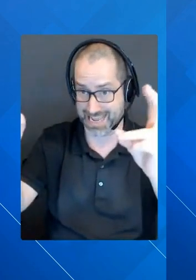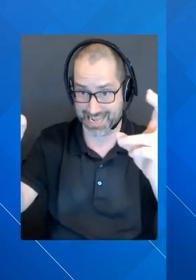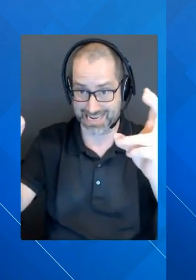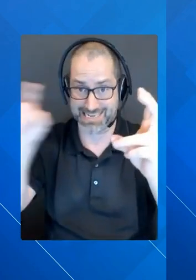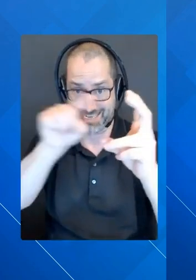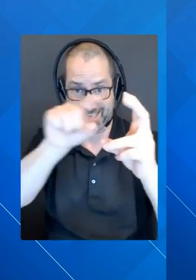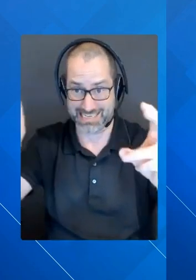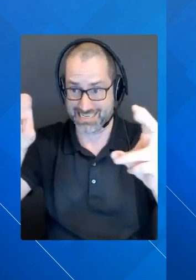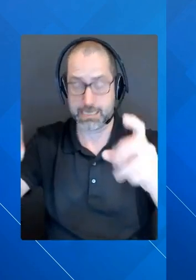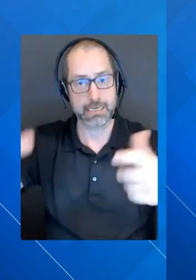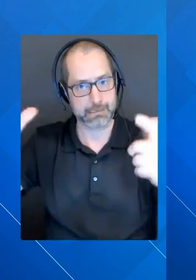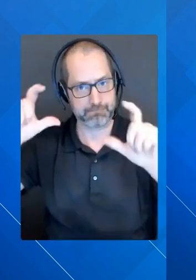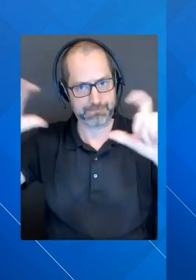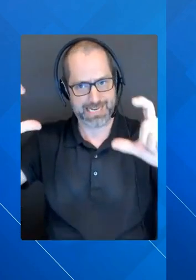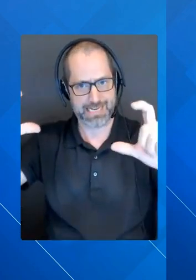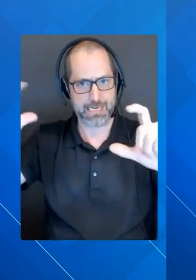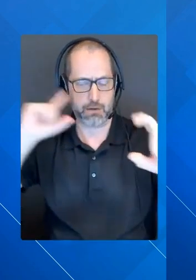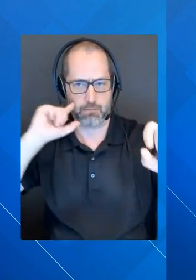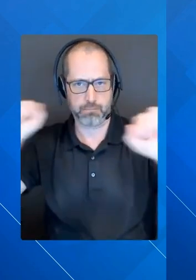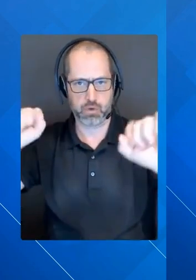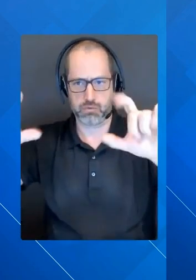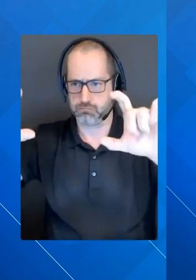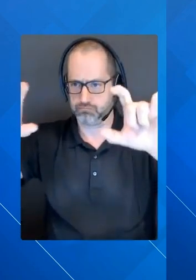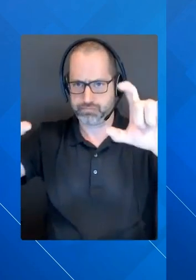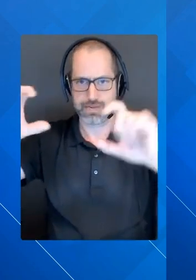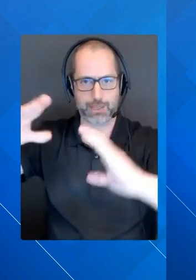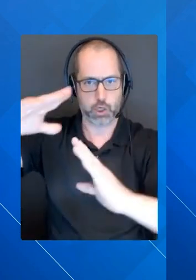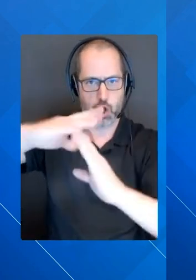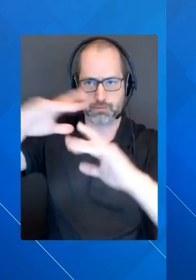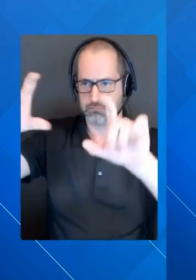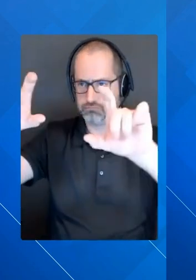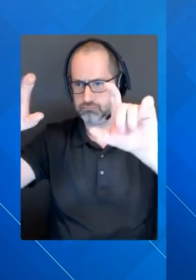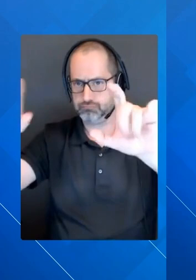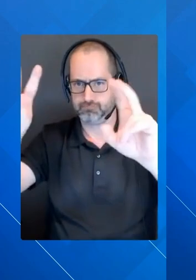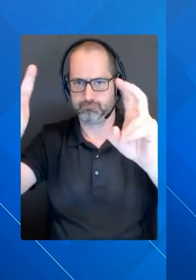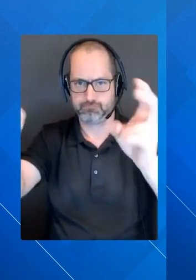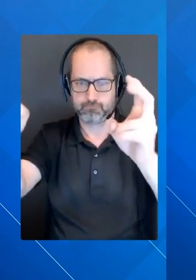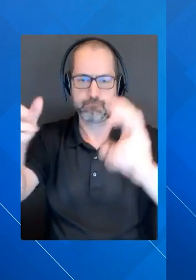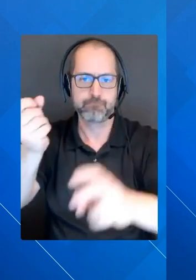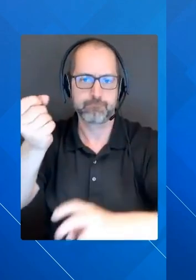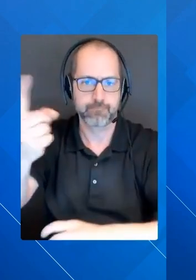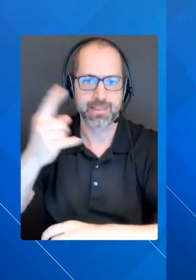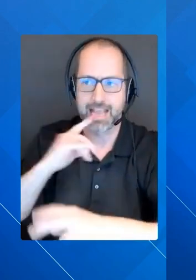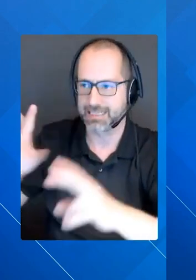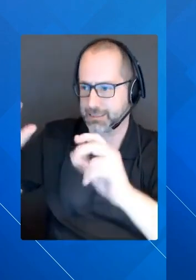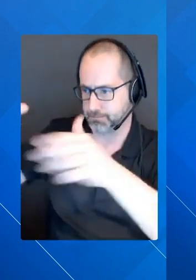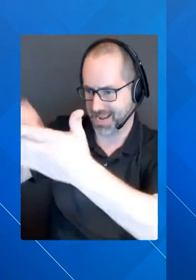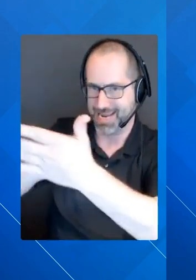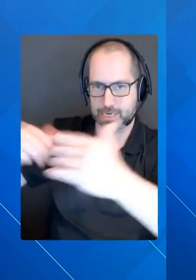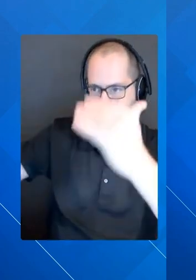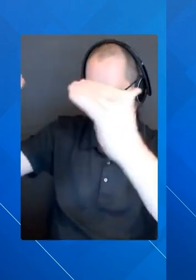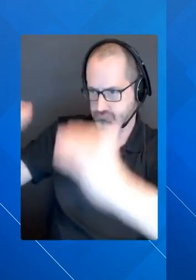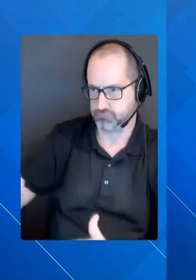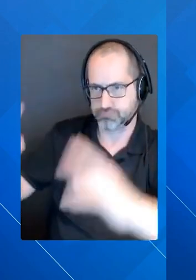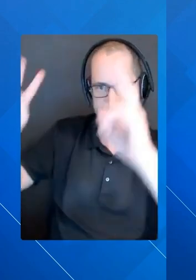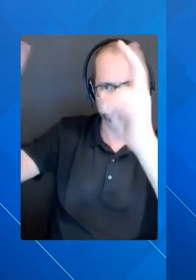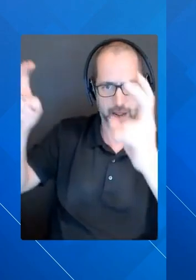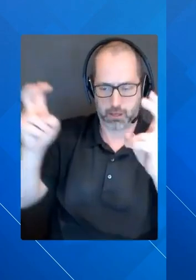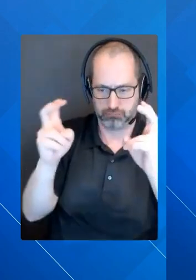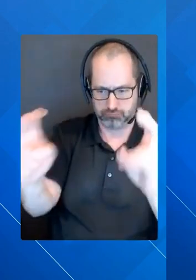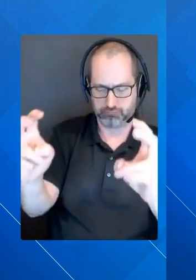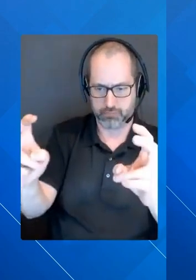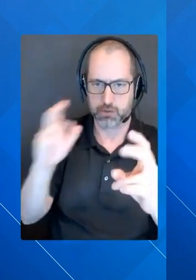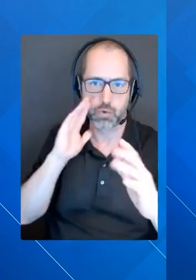Because it's big and bold and at the top of the page, I understand that it's the heading for the page. It's telling me what to expect this